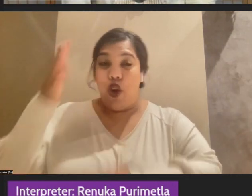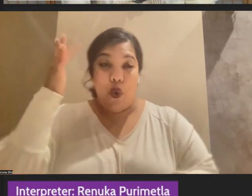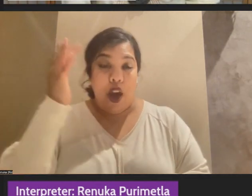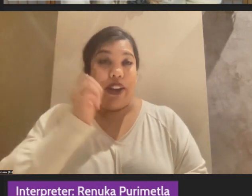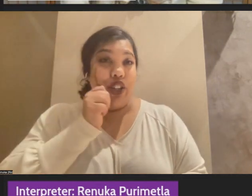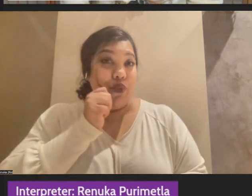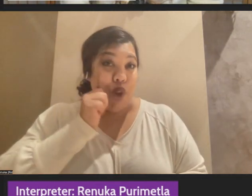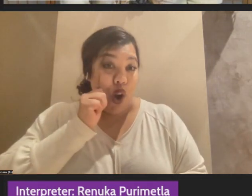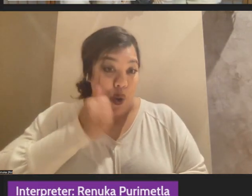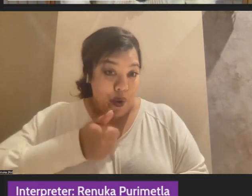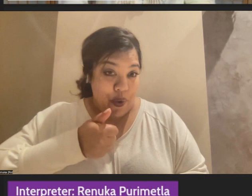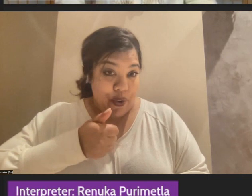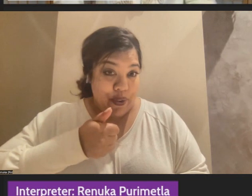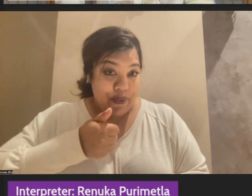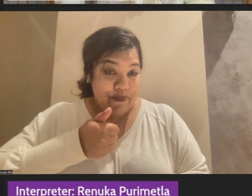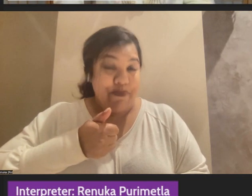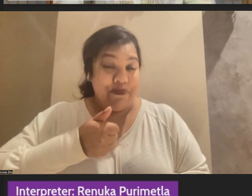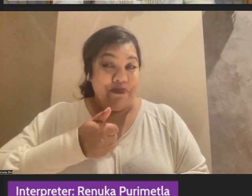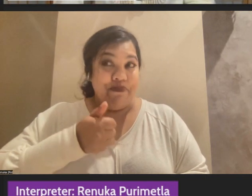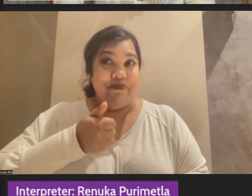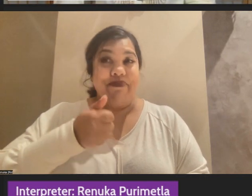is January 1st,